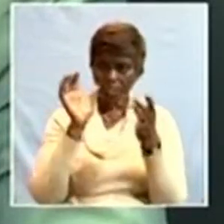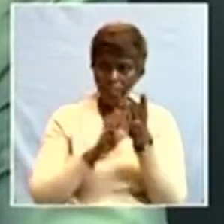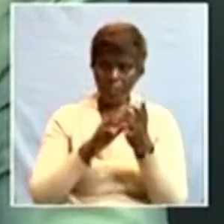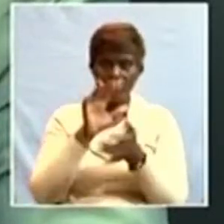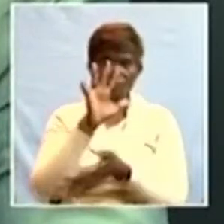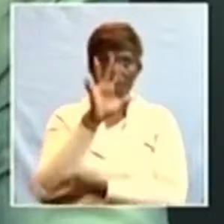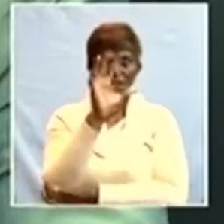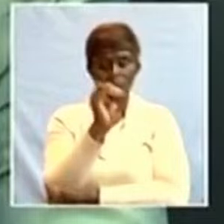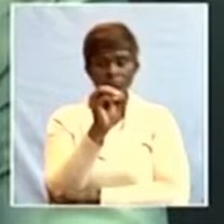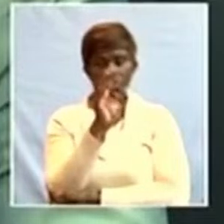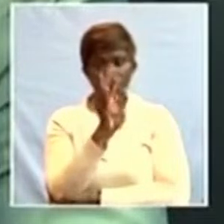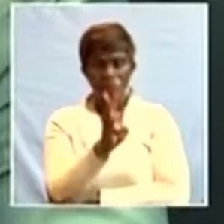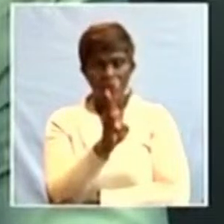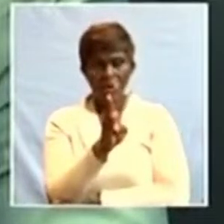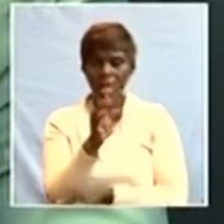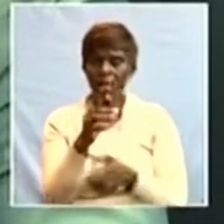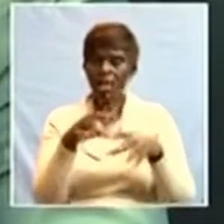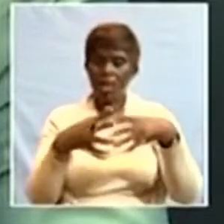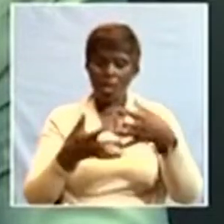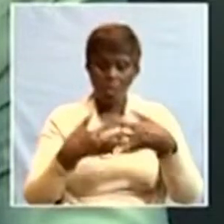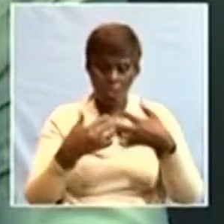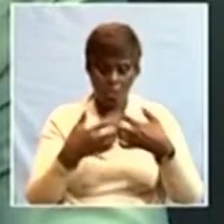45,504, hammer mill